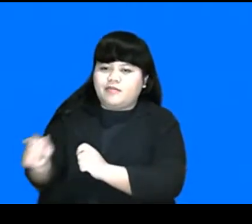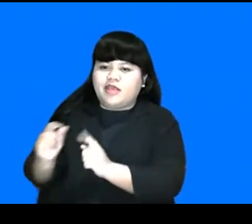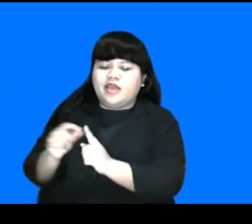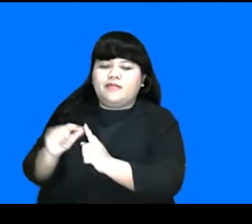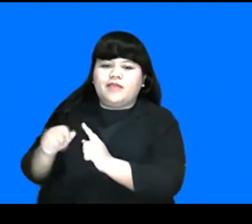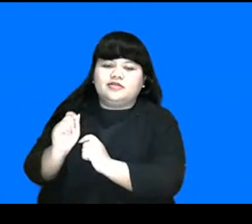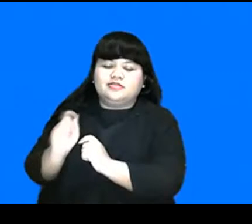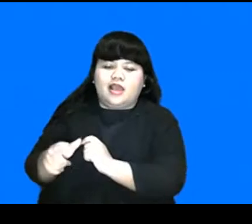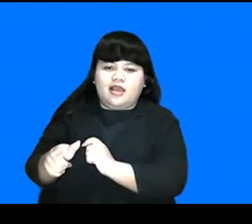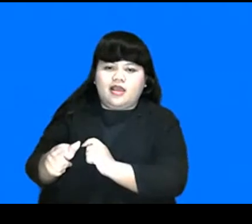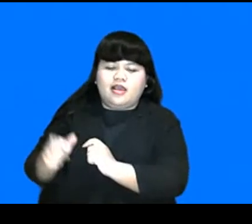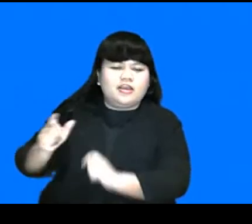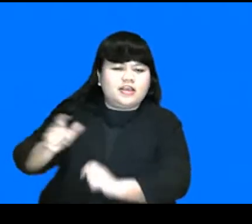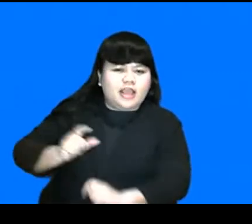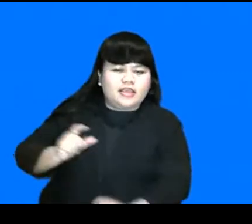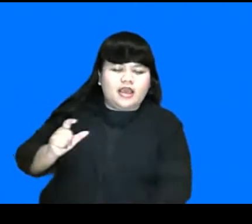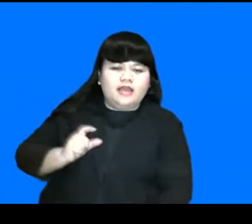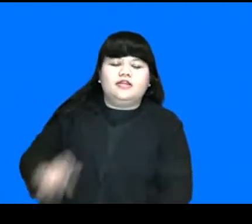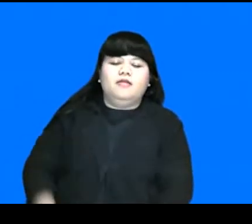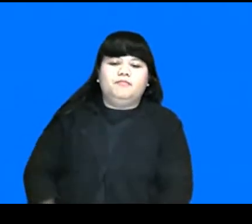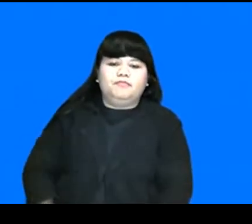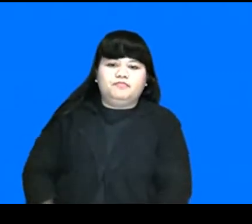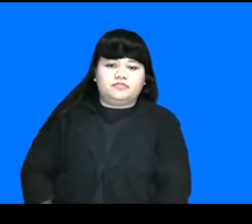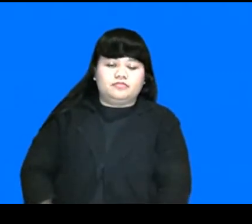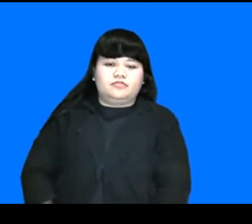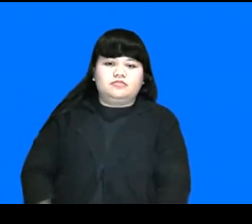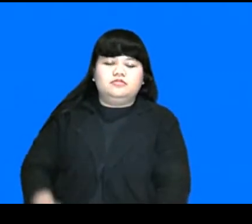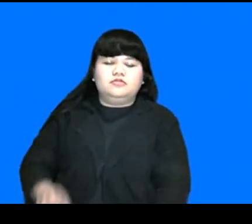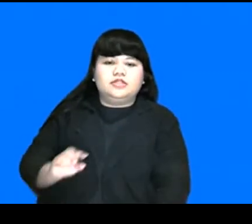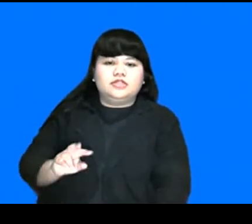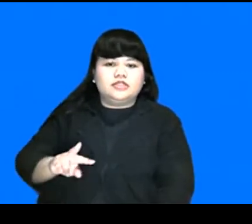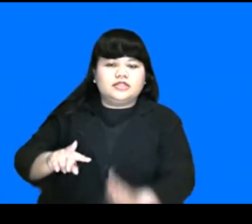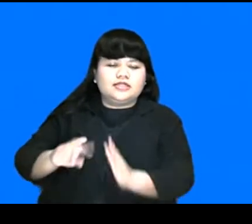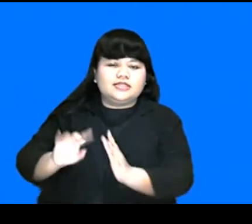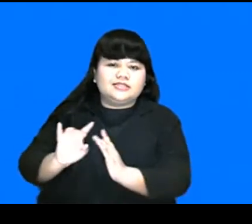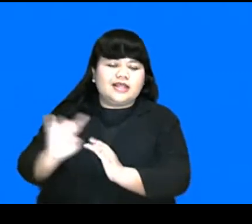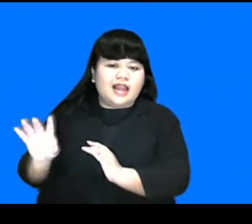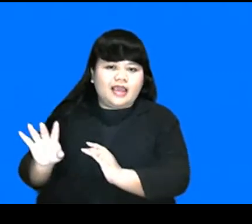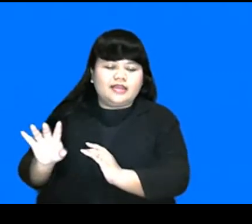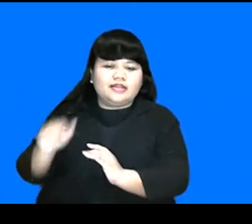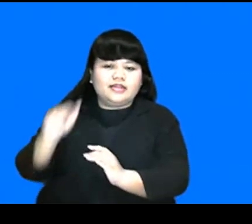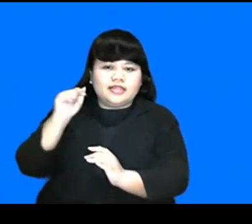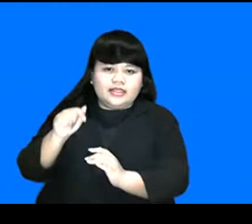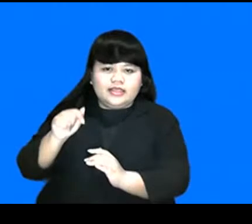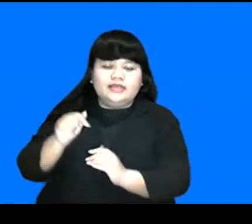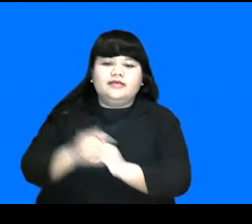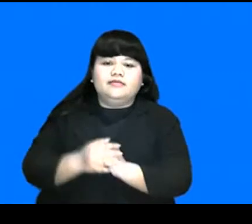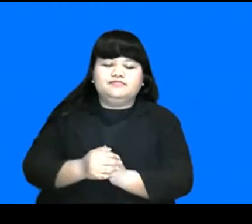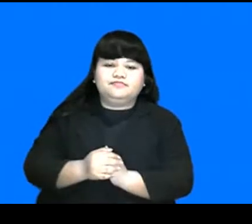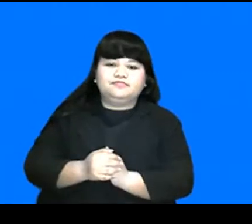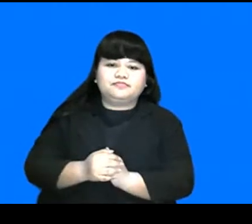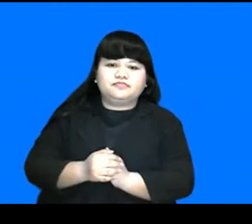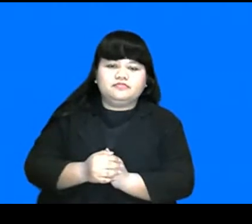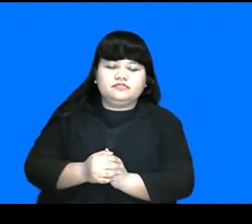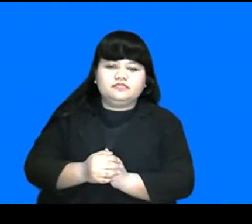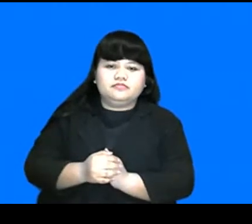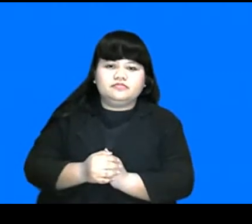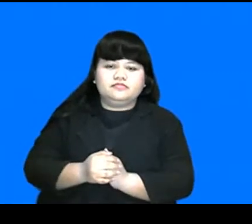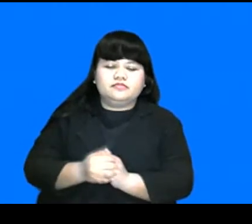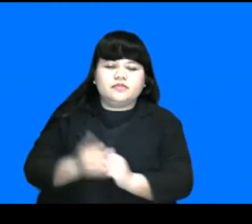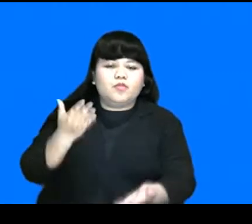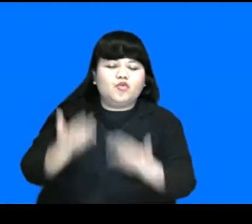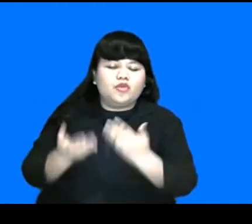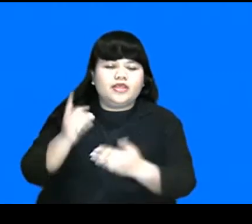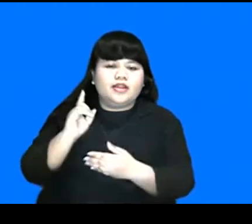Aside from the BEPS framework, base erosion and profit shifting, maybe they should also address the wealth tax issue. I just want